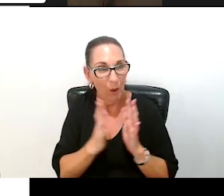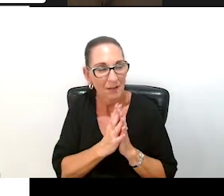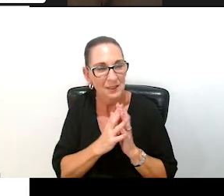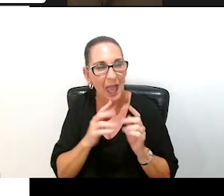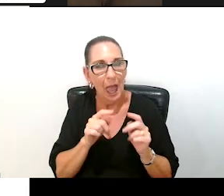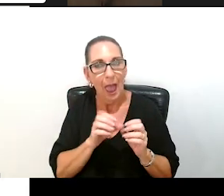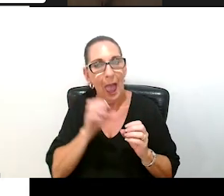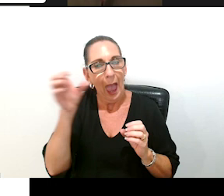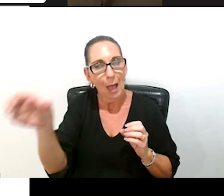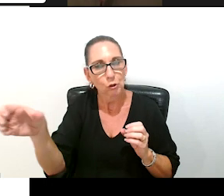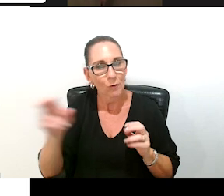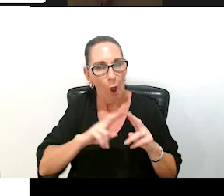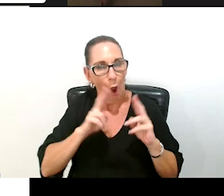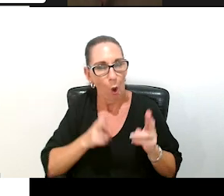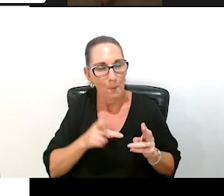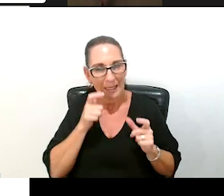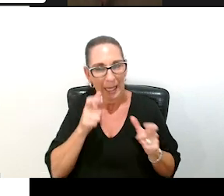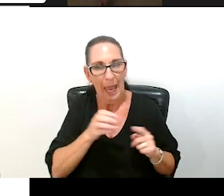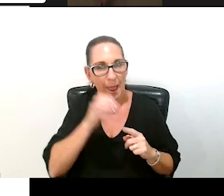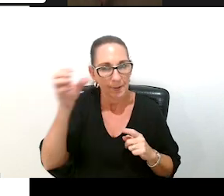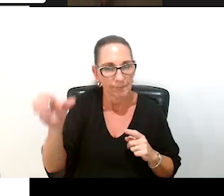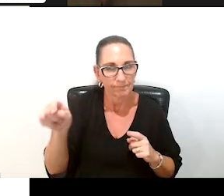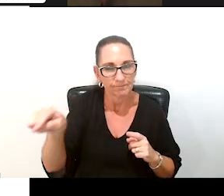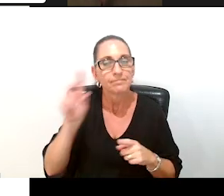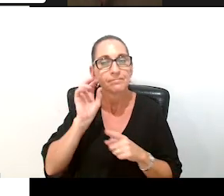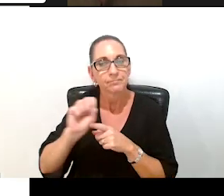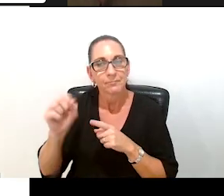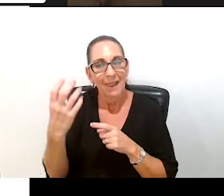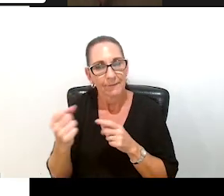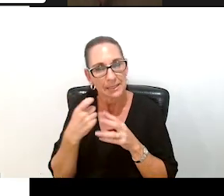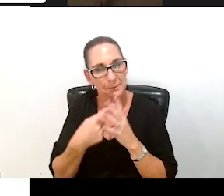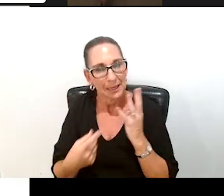placements were identified as having a disability.